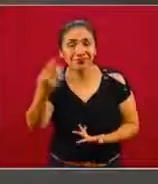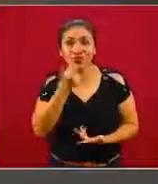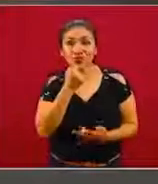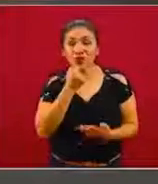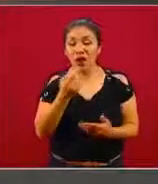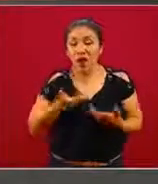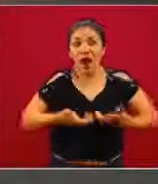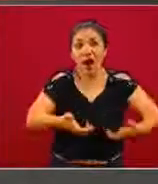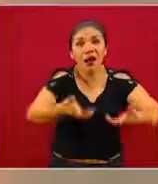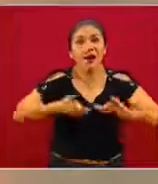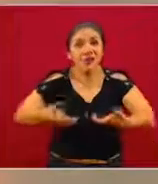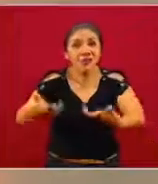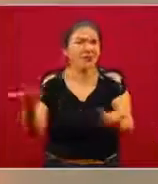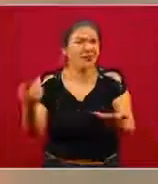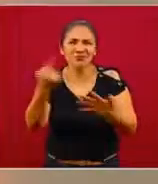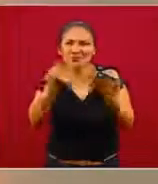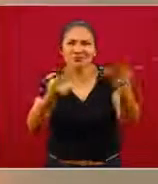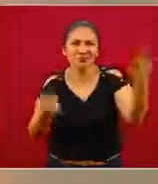imagine.